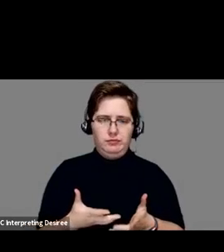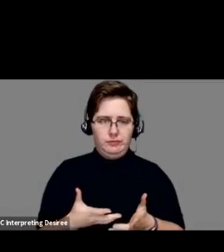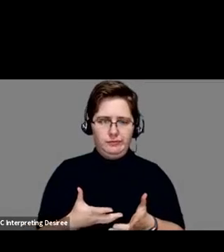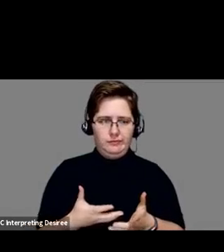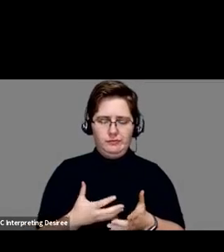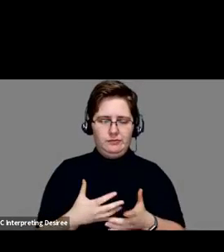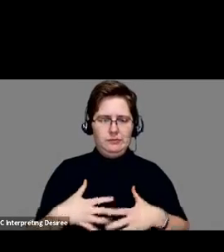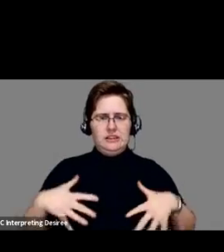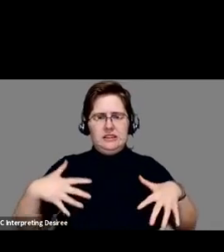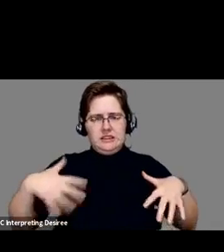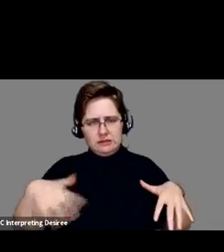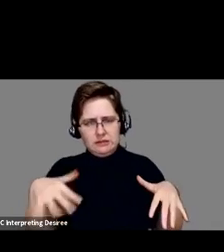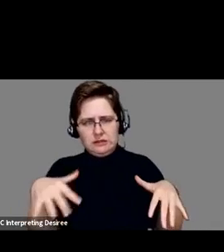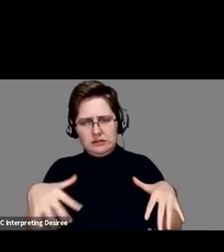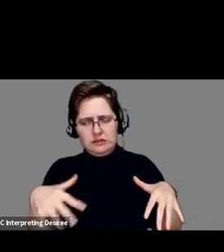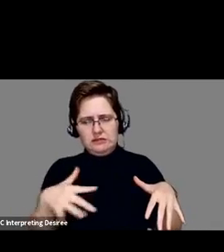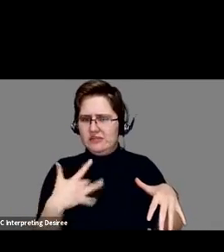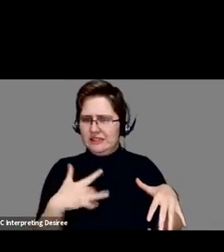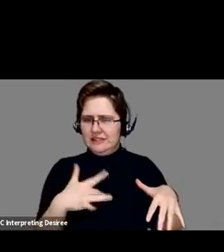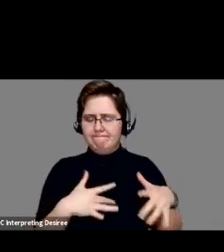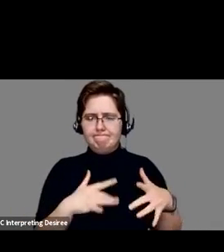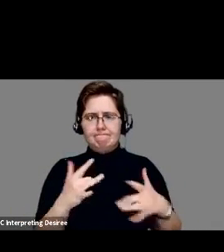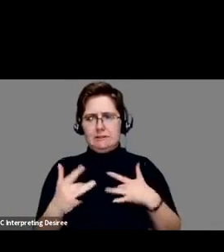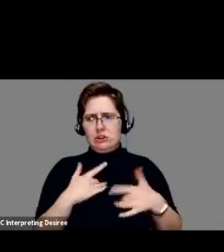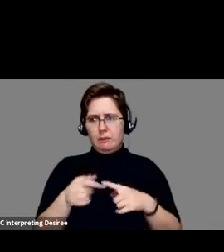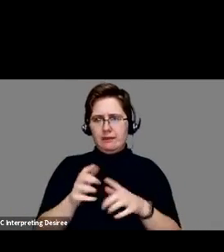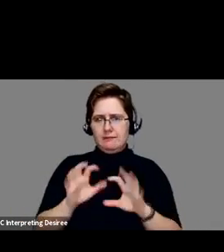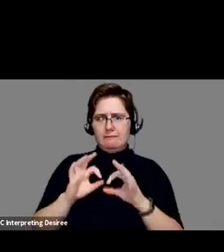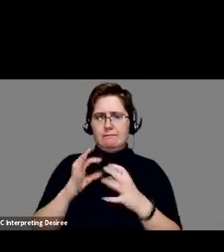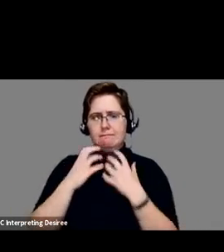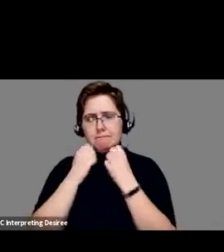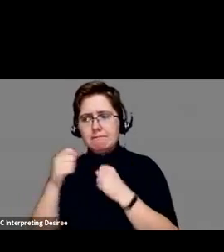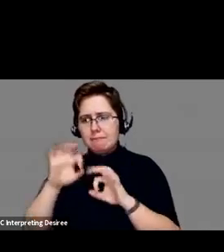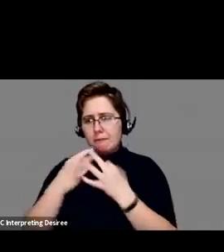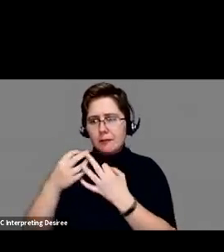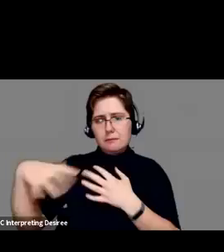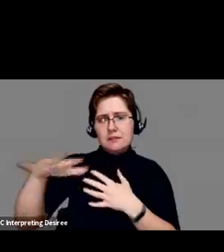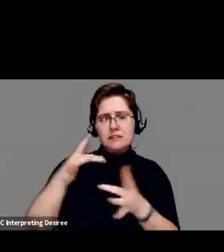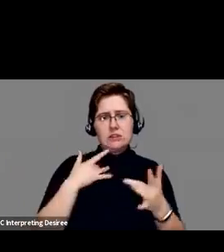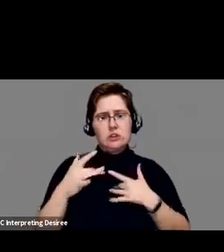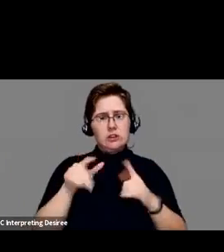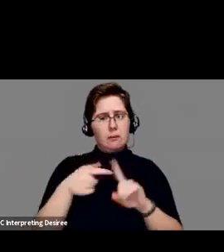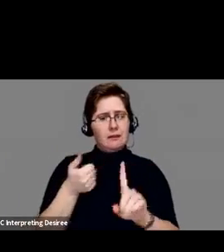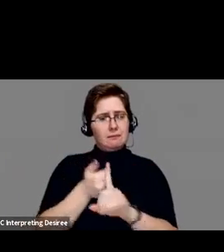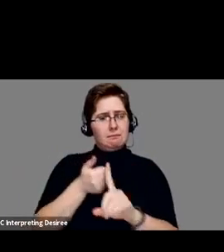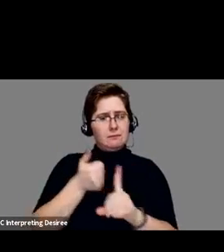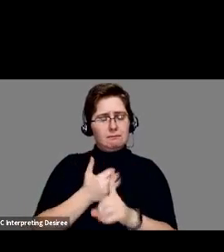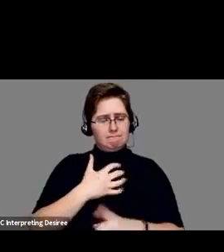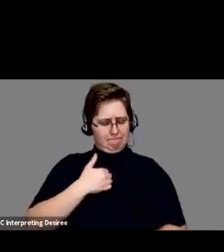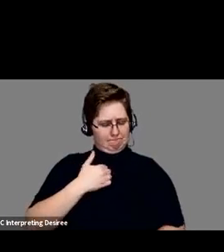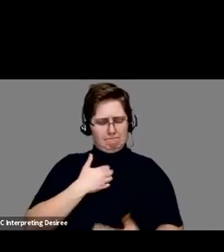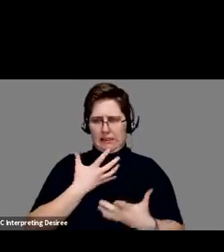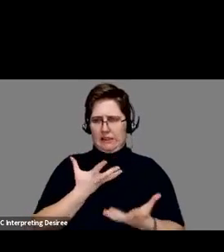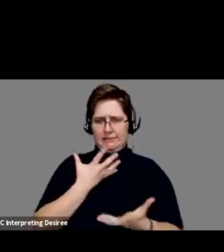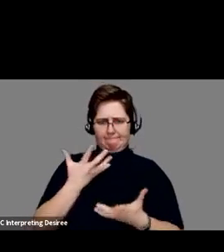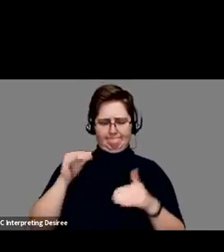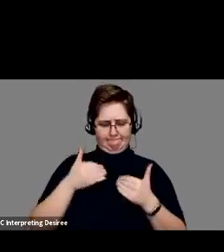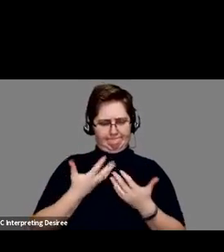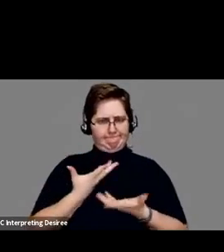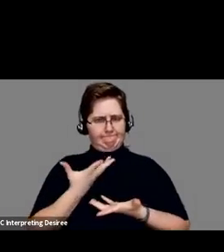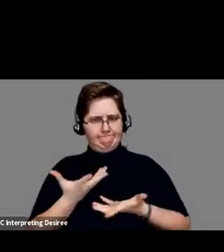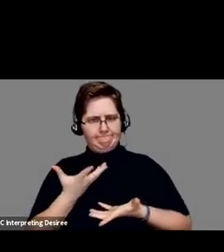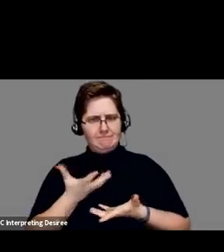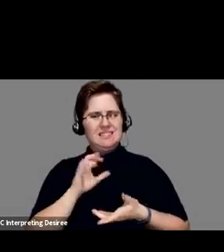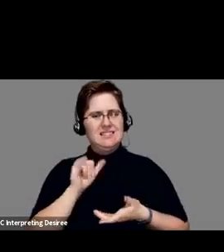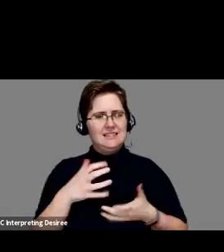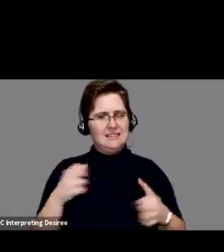people are anxious, they're concerned about their loved ones, they're concerned about themselves, and that